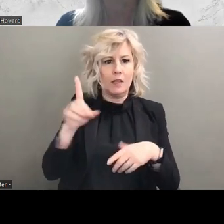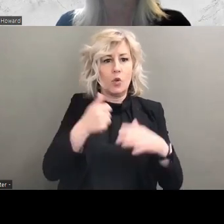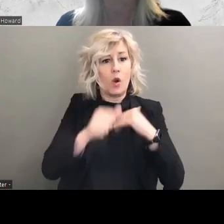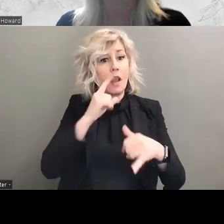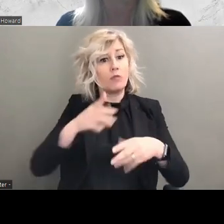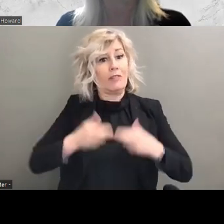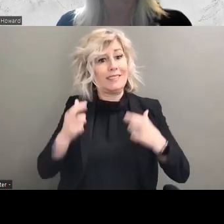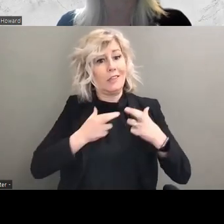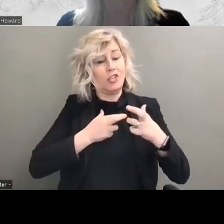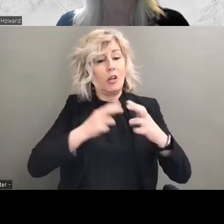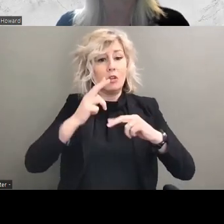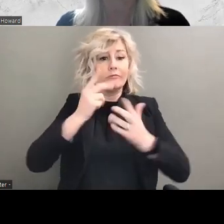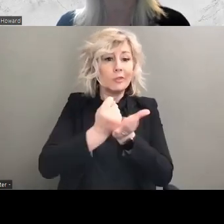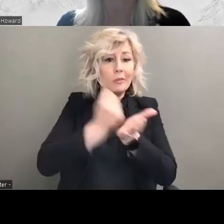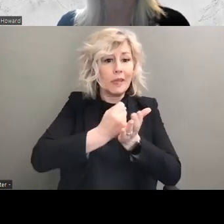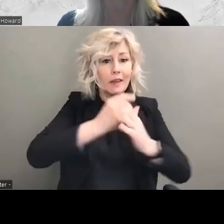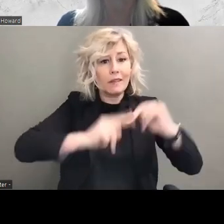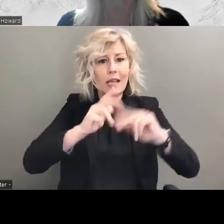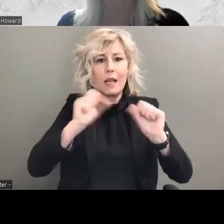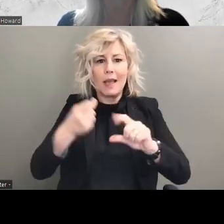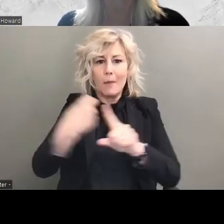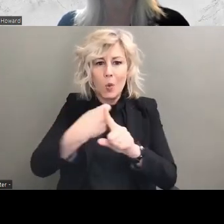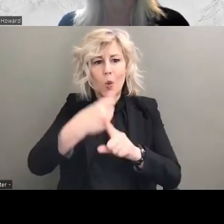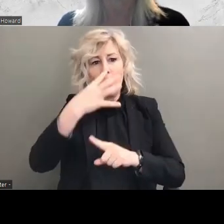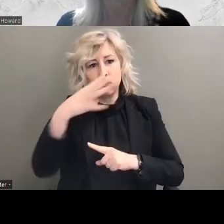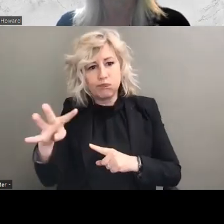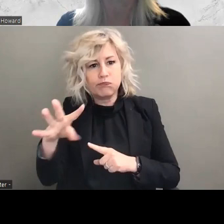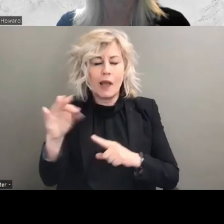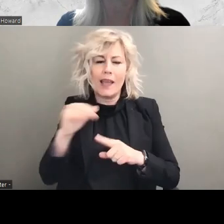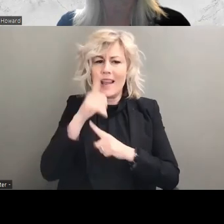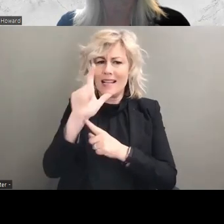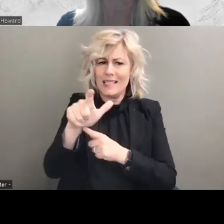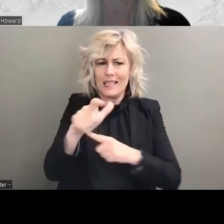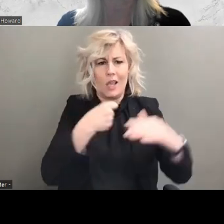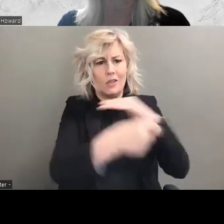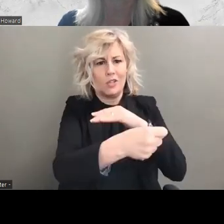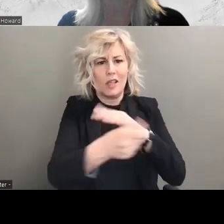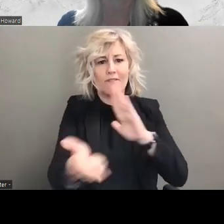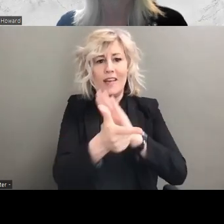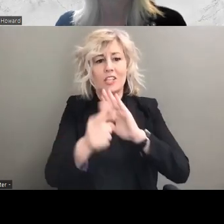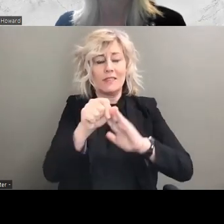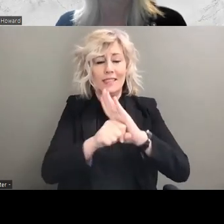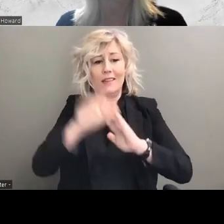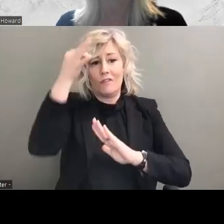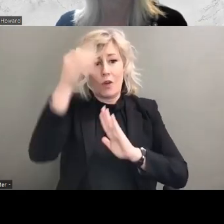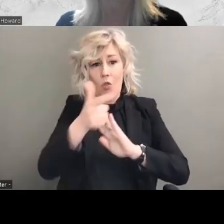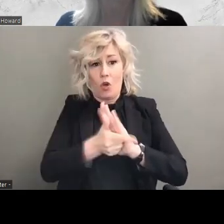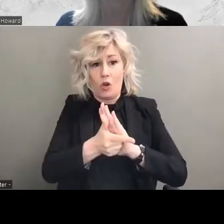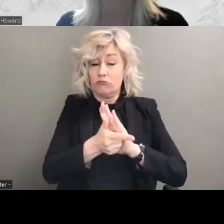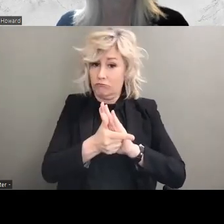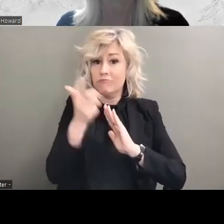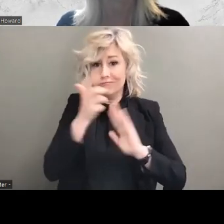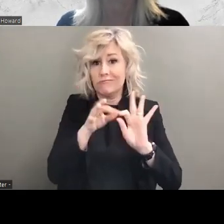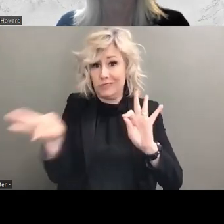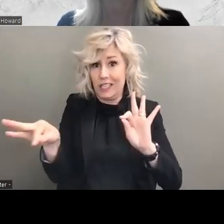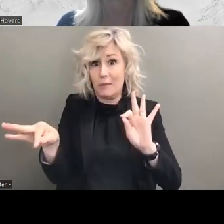facilities, can be abused, neglected, and unnecessarily institutionalized in violation of state and federal law. That's quite a statement, so